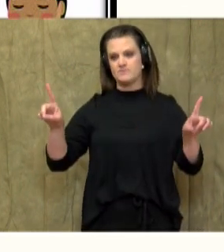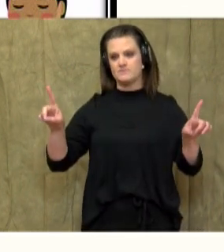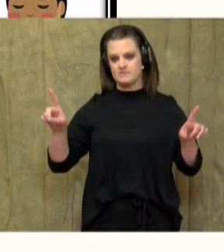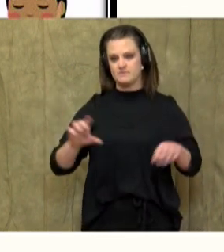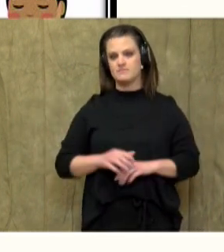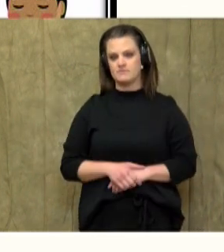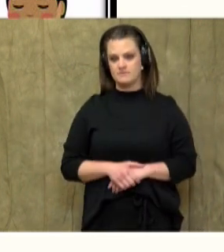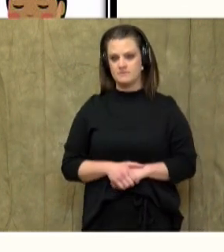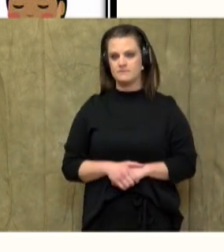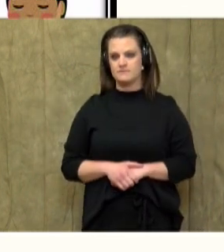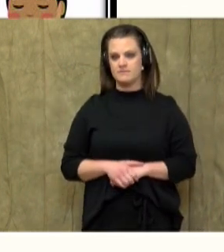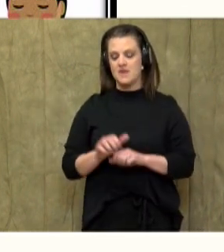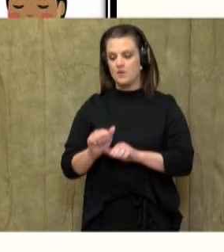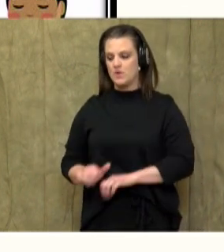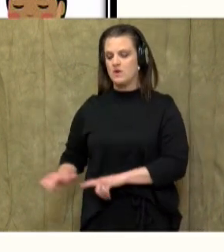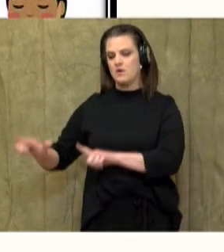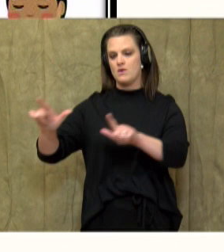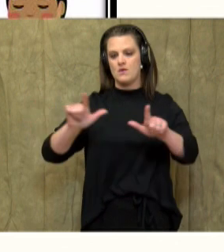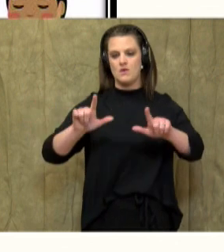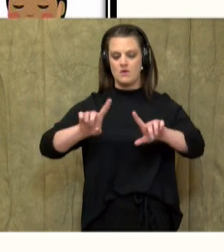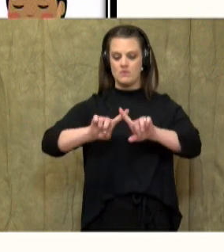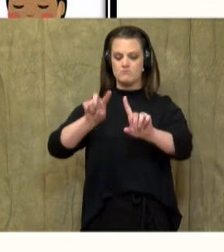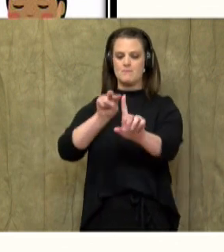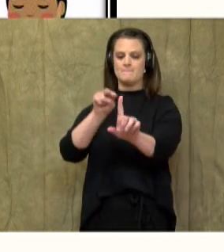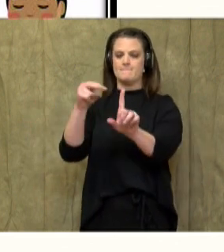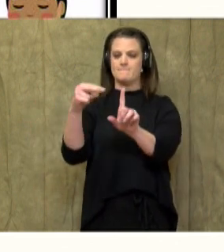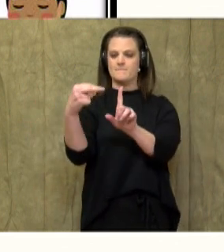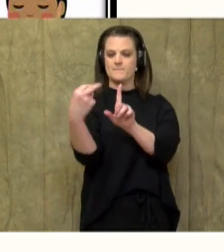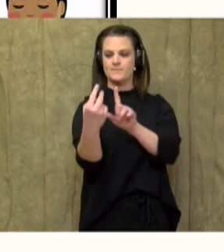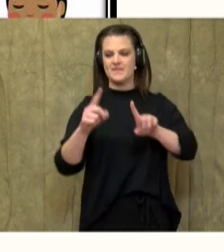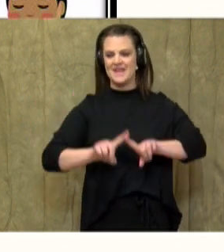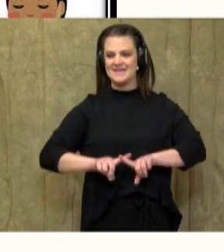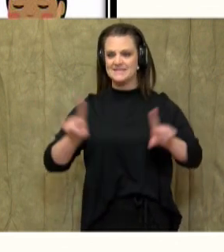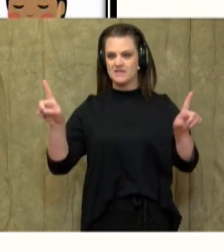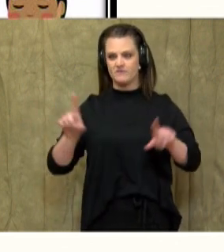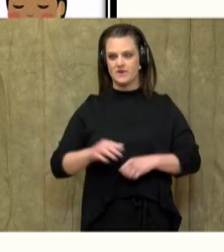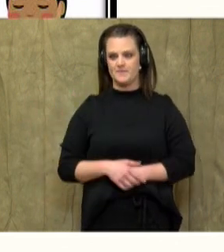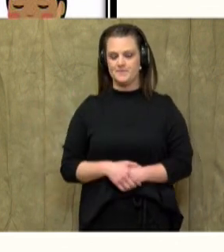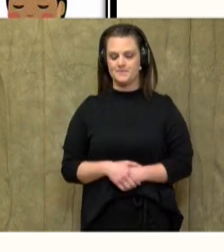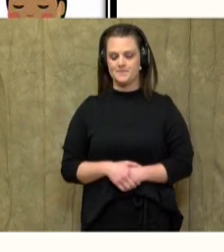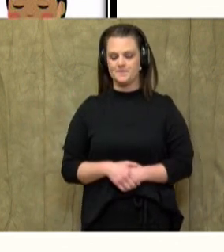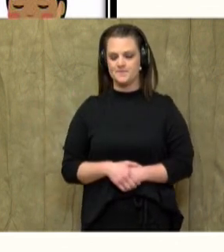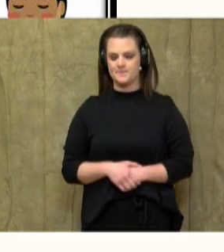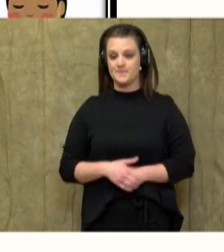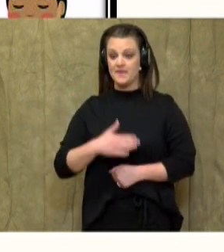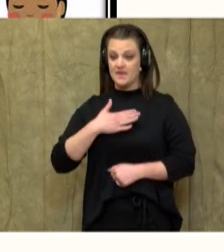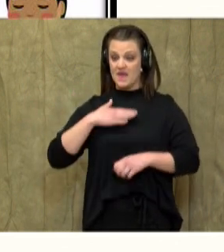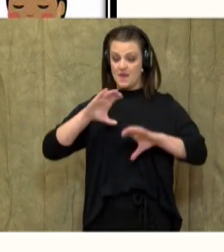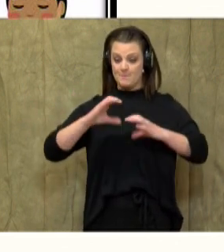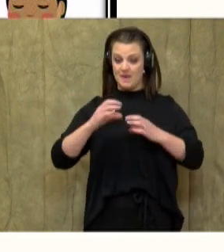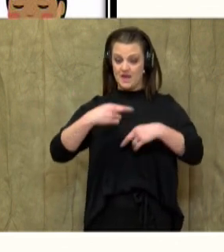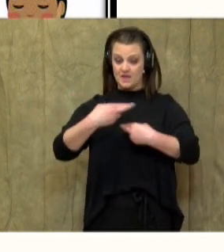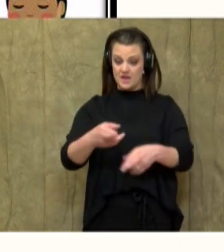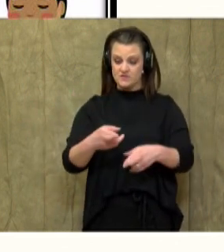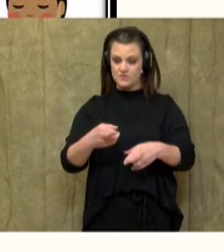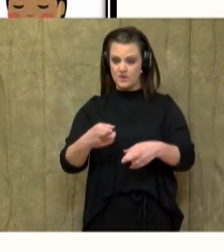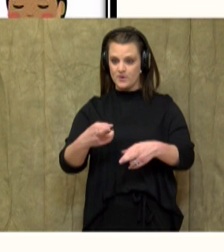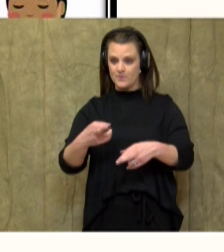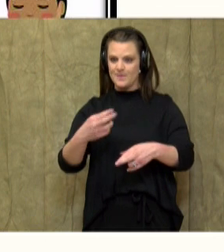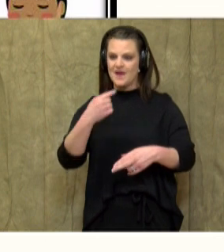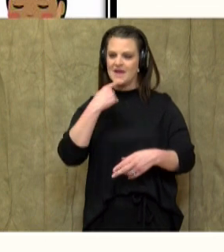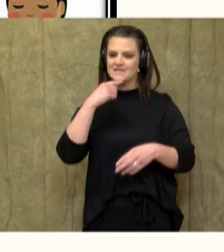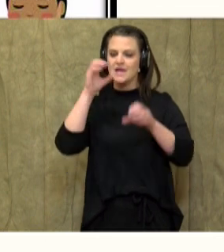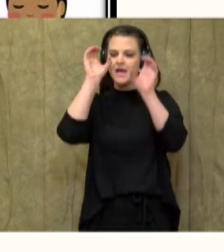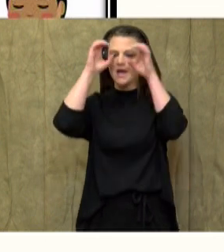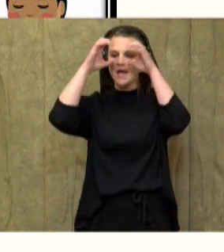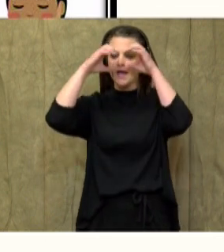all have different perspectives. I say in my classroom all the time that we all look at the world with different